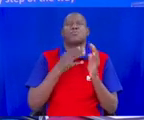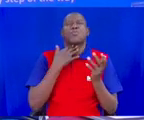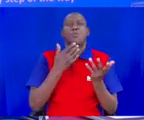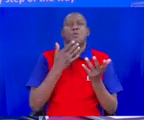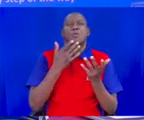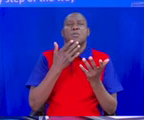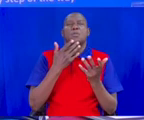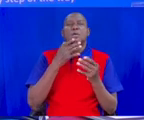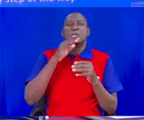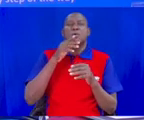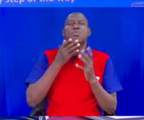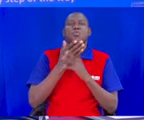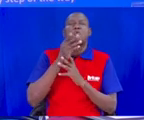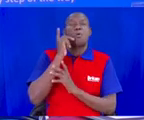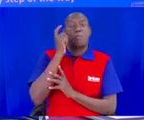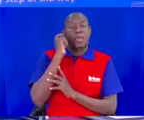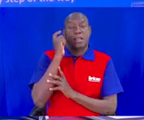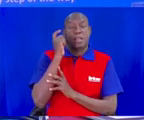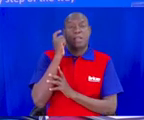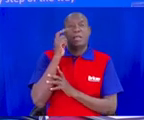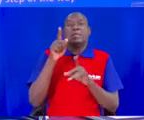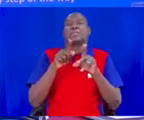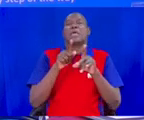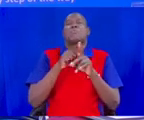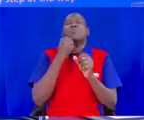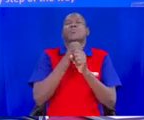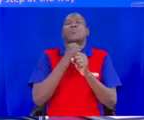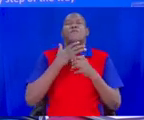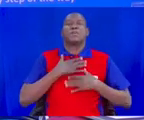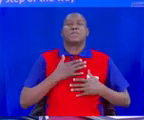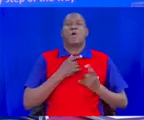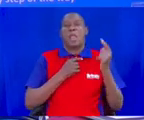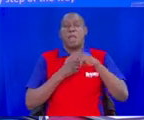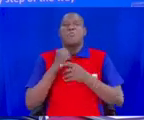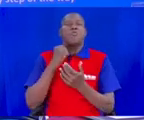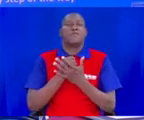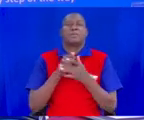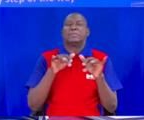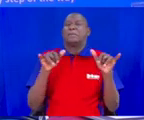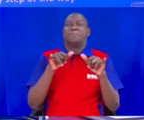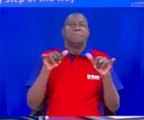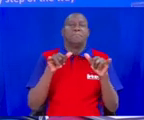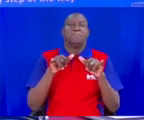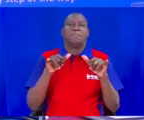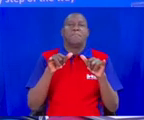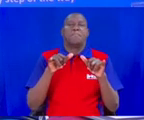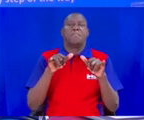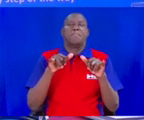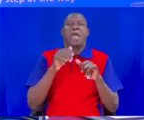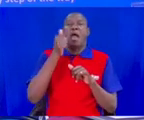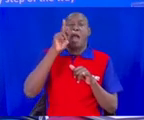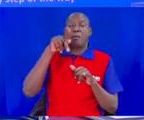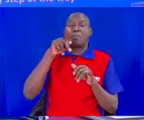mobile phone as you'd be able to do it physically if you came to the office. So you download the application, you can be able